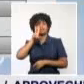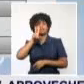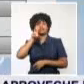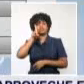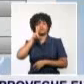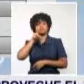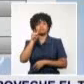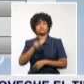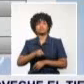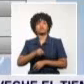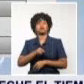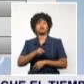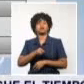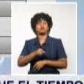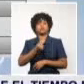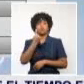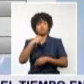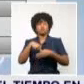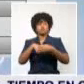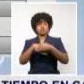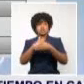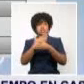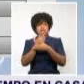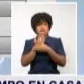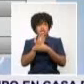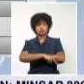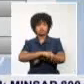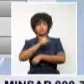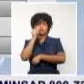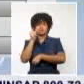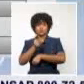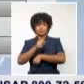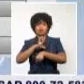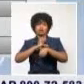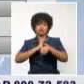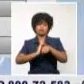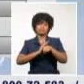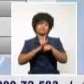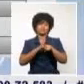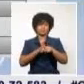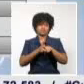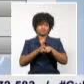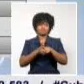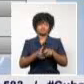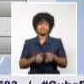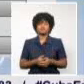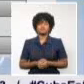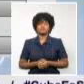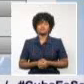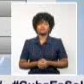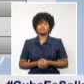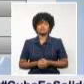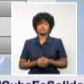with the presence of patients with COVID-19, a cumulative total of